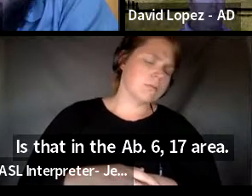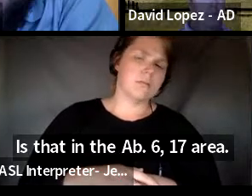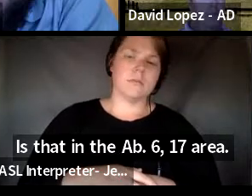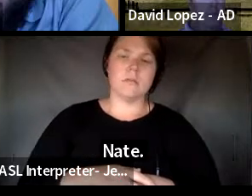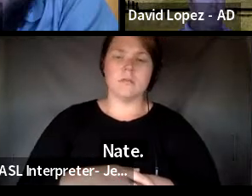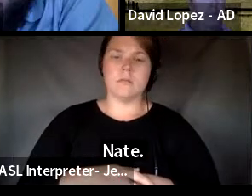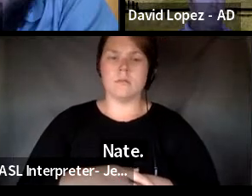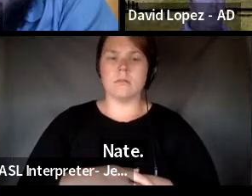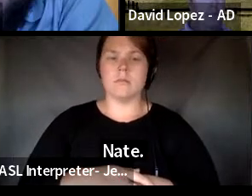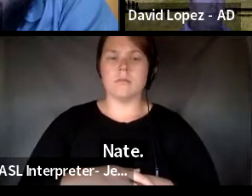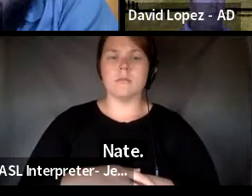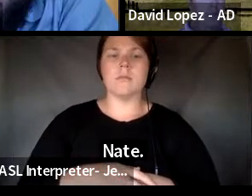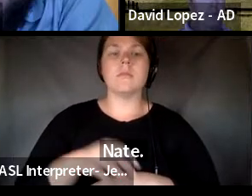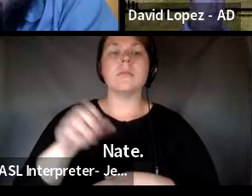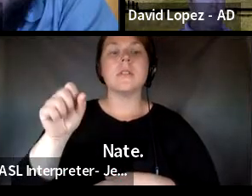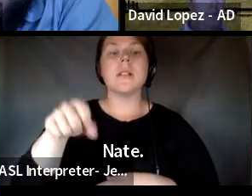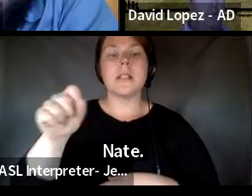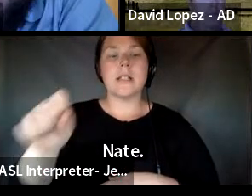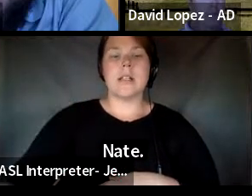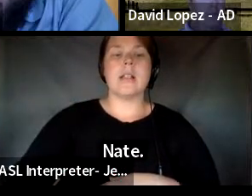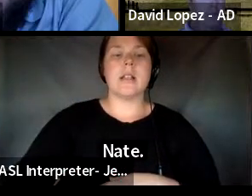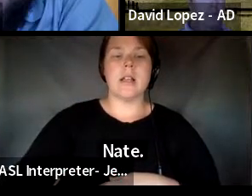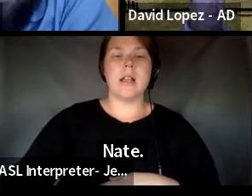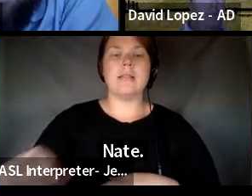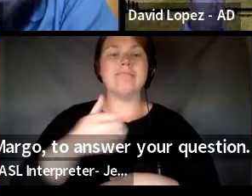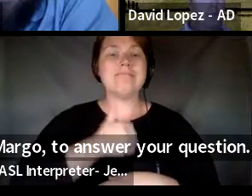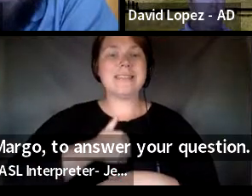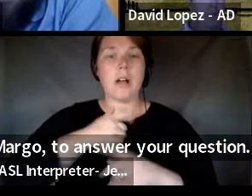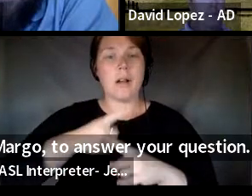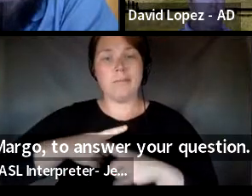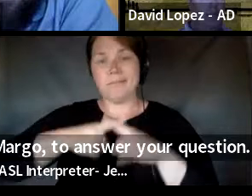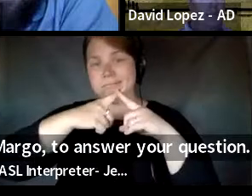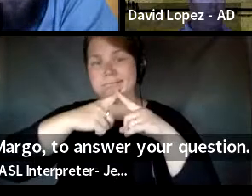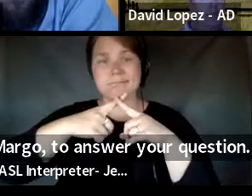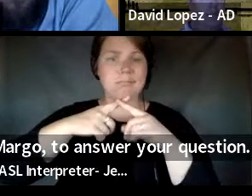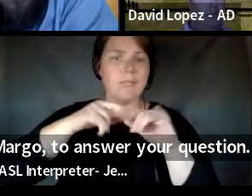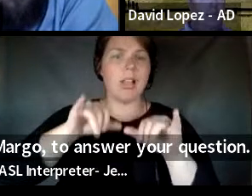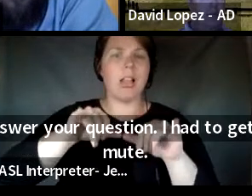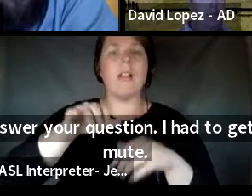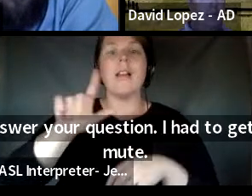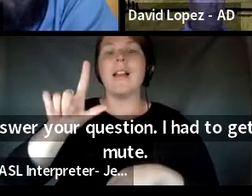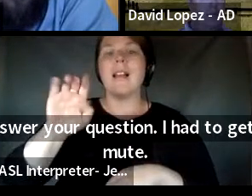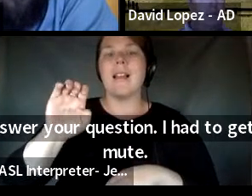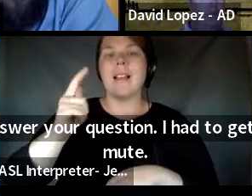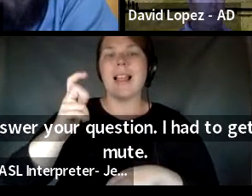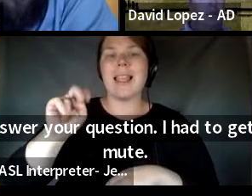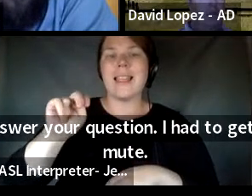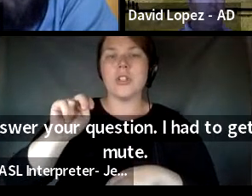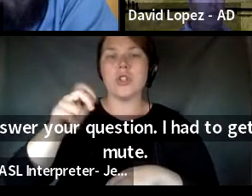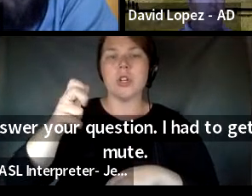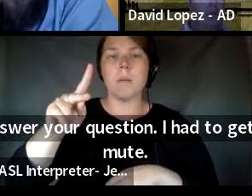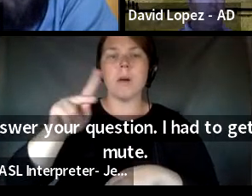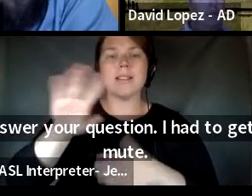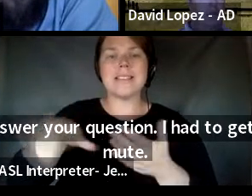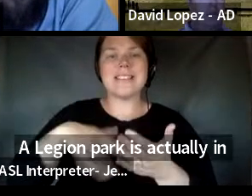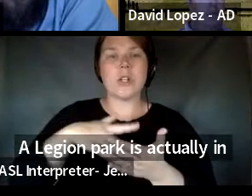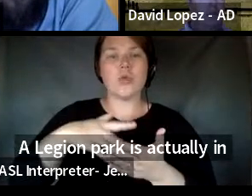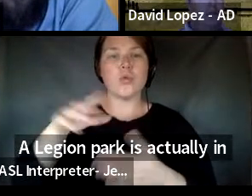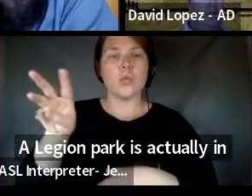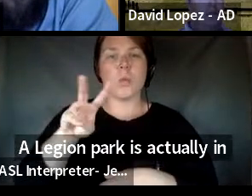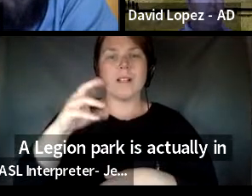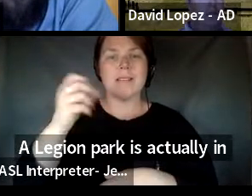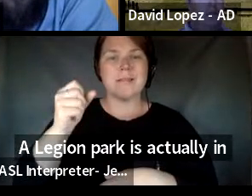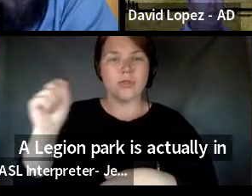Yes, Margot, to answer your question, I had to get my mic off mute. Legion Park is actually in central West Stockton.